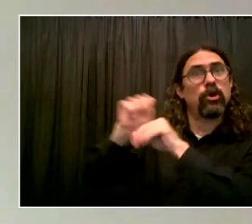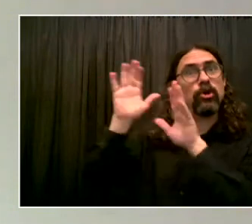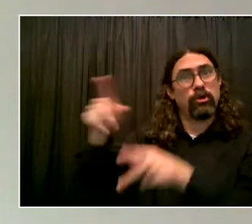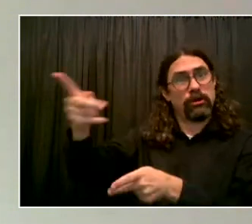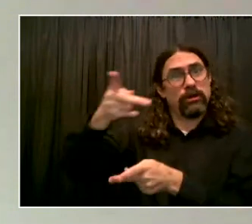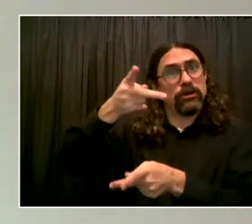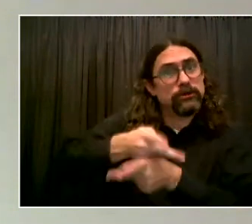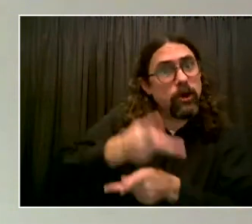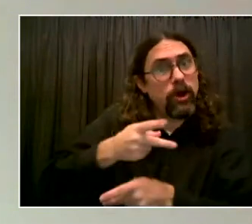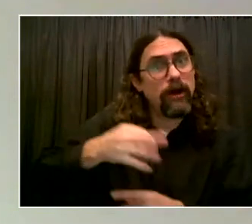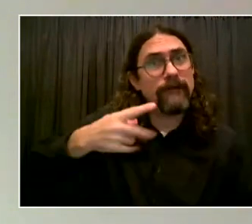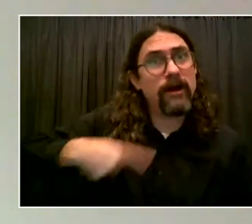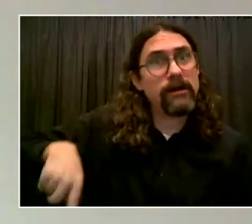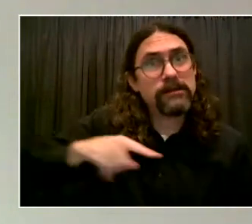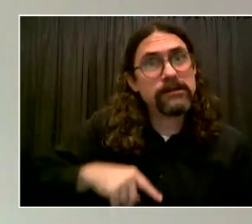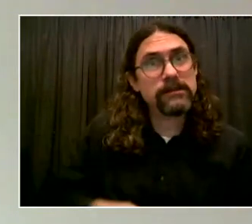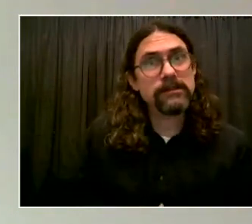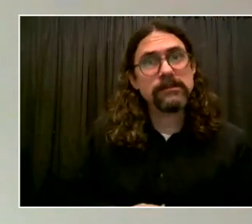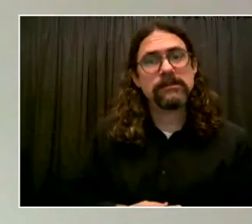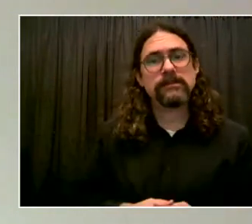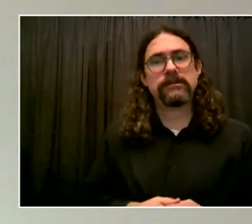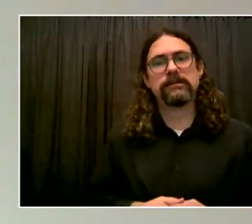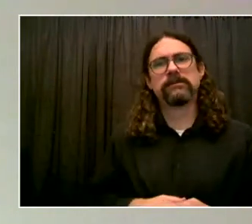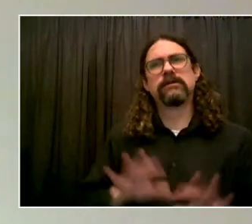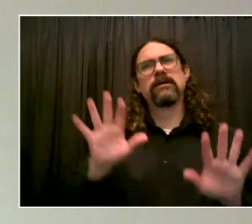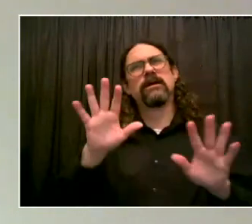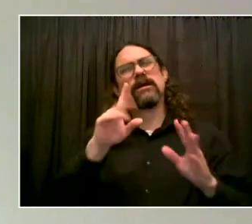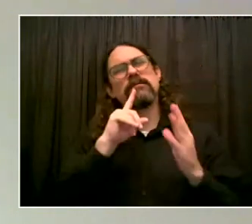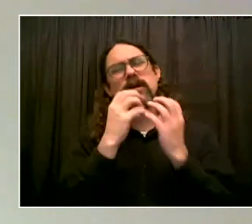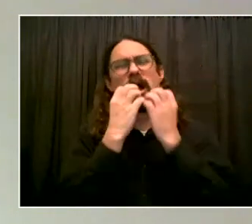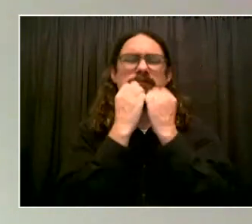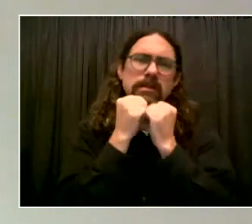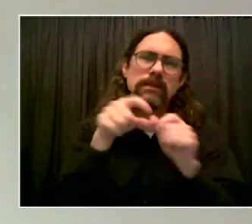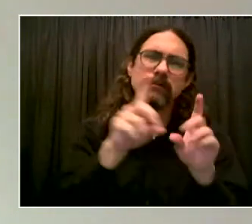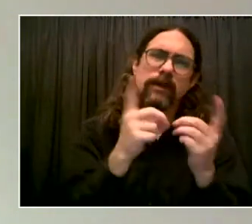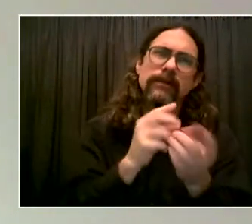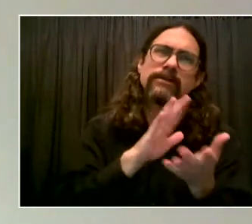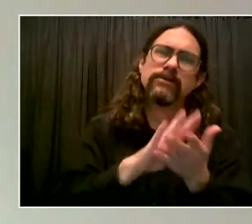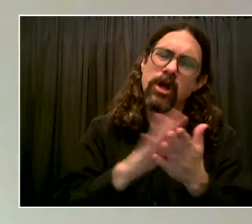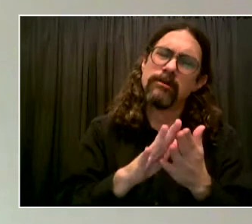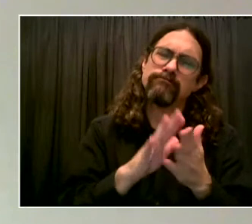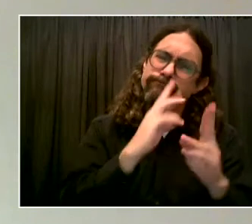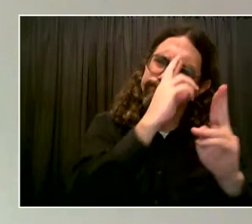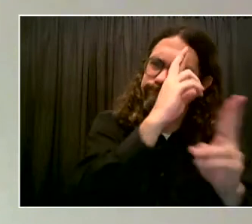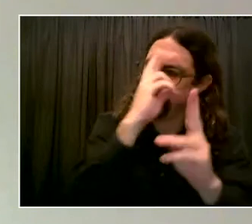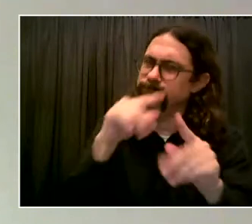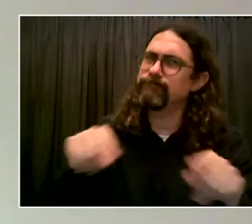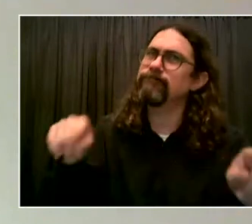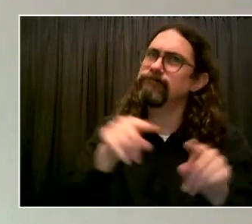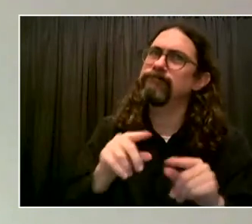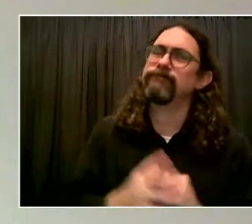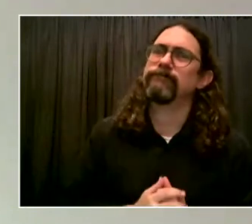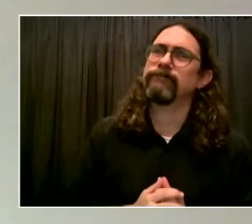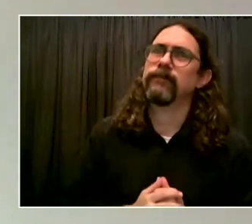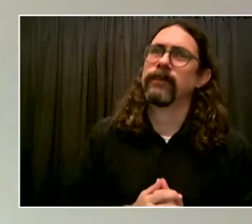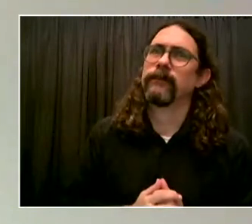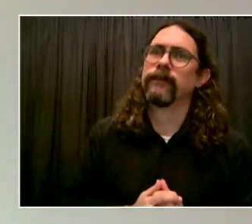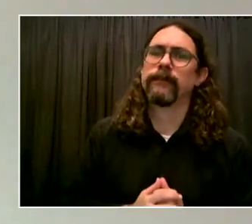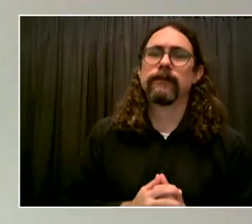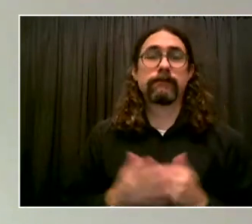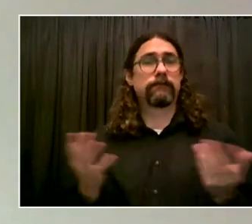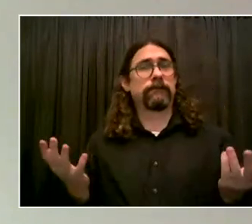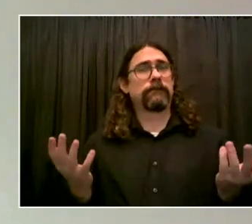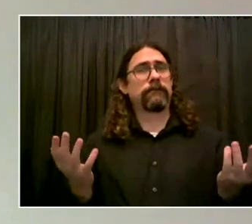time because we are exceptional. We are extraordinary. We are New York. So I want to just thank Mayor de